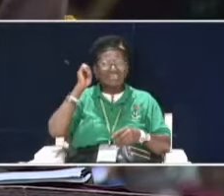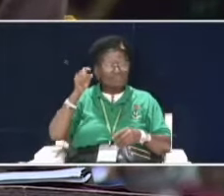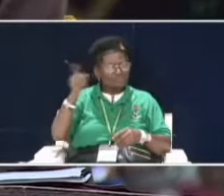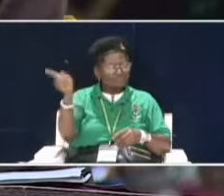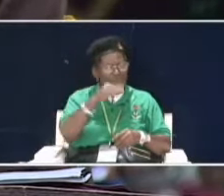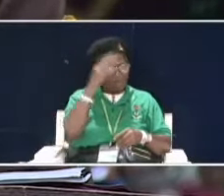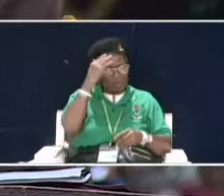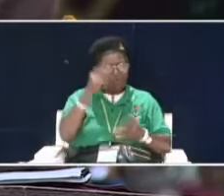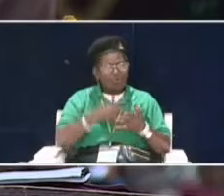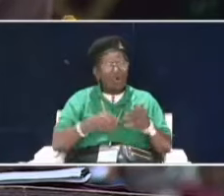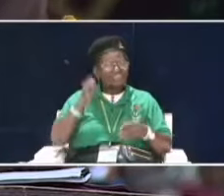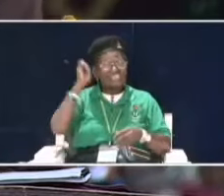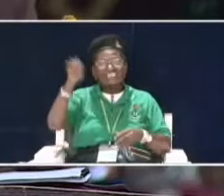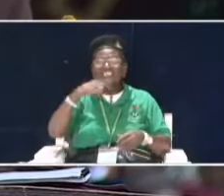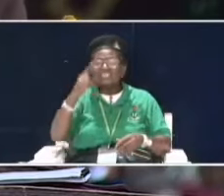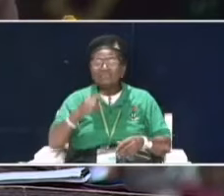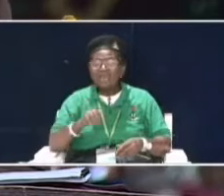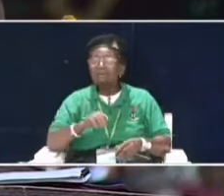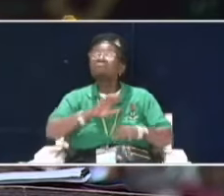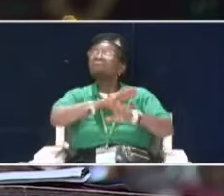again.